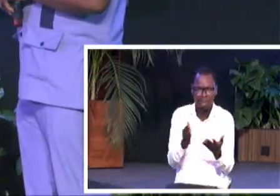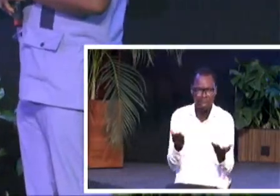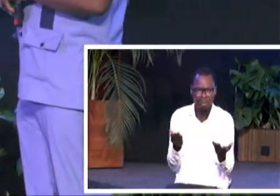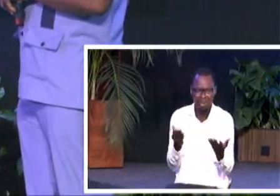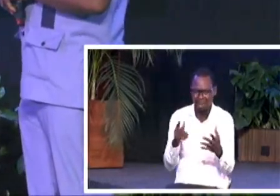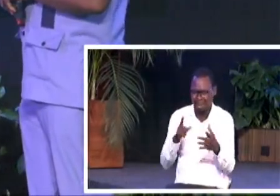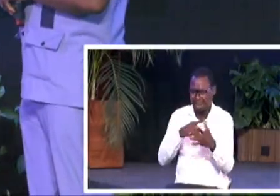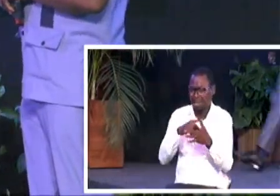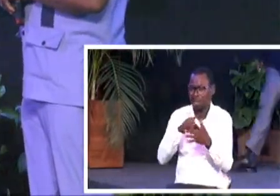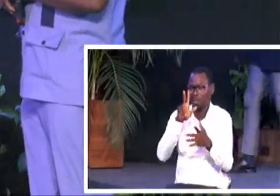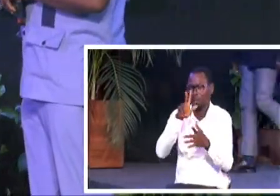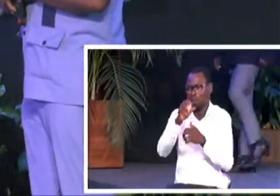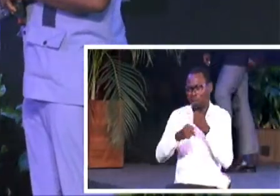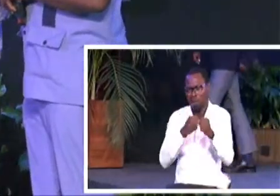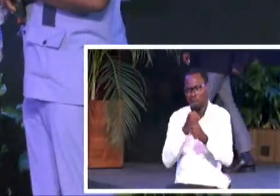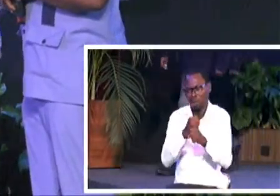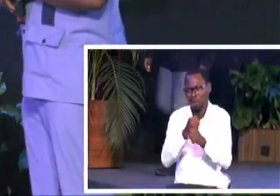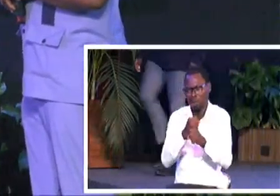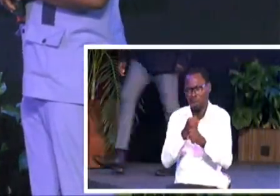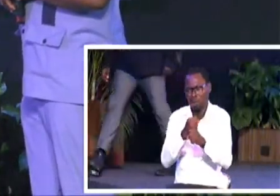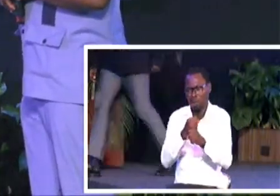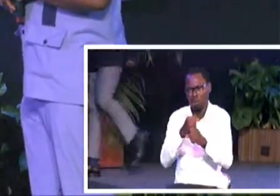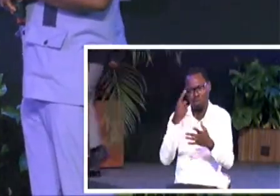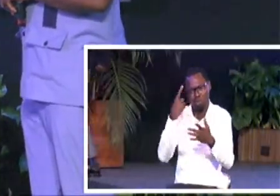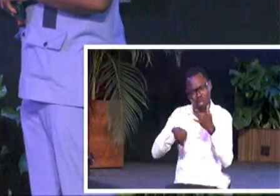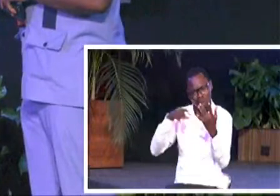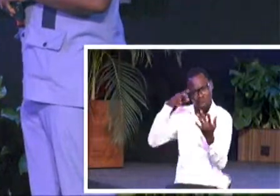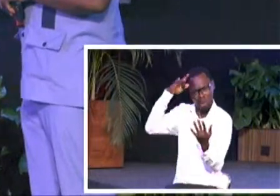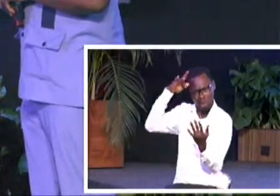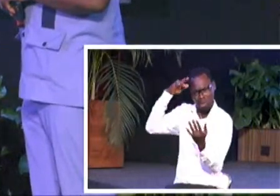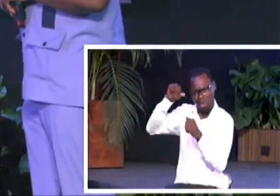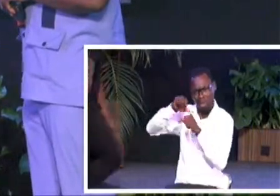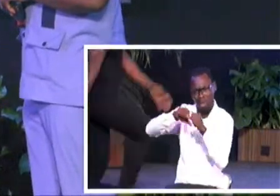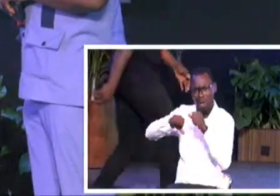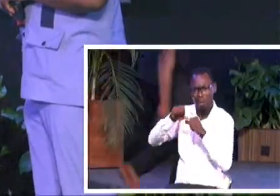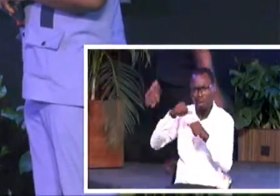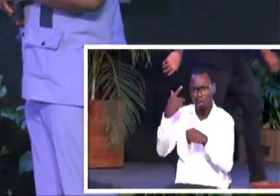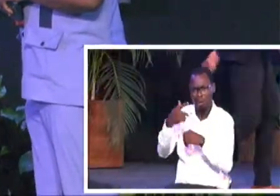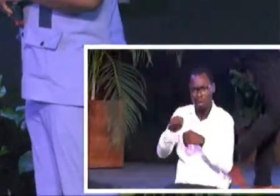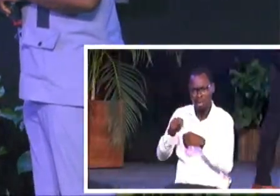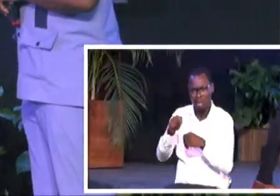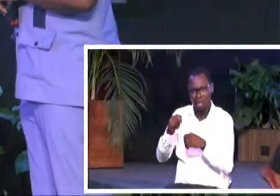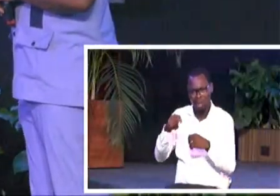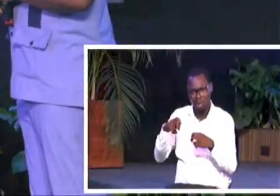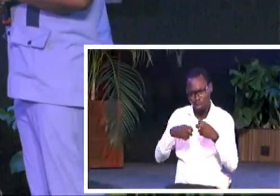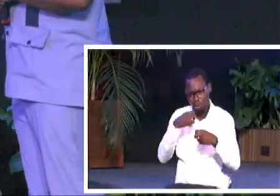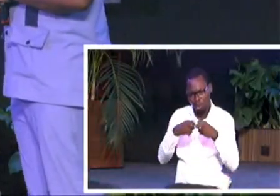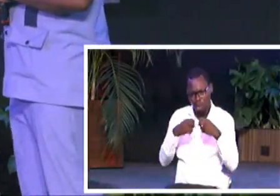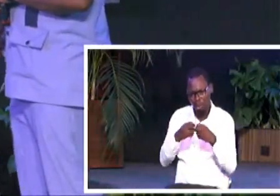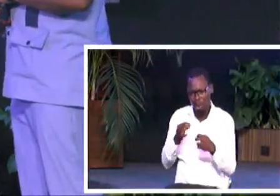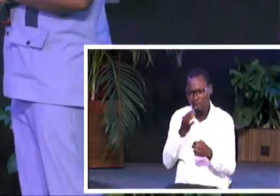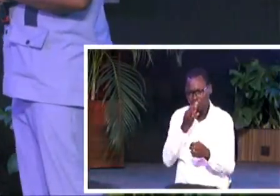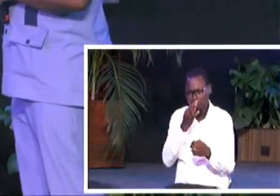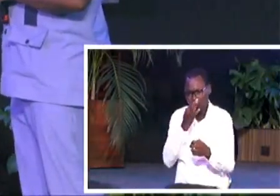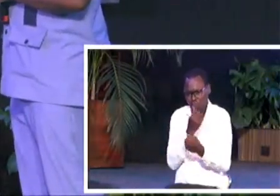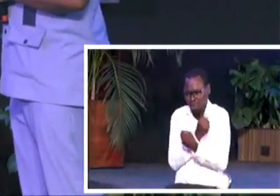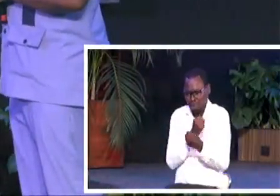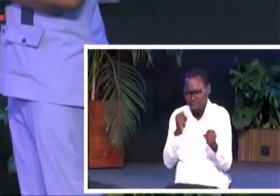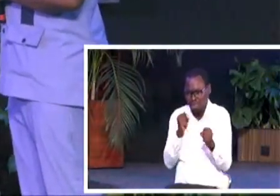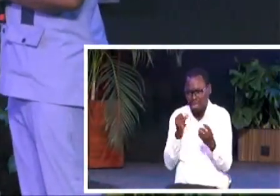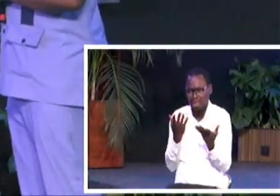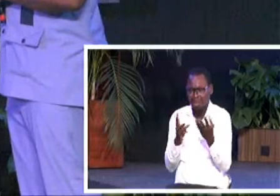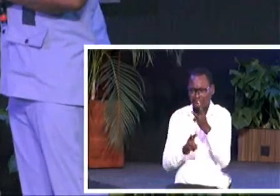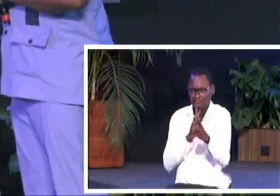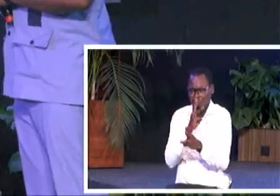years, will it be, what is the prediction about the issue of food security? Is the world saying that